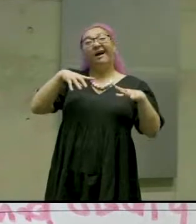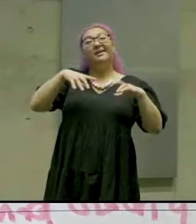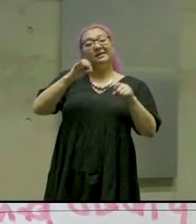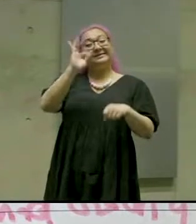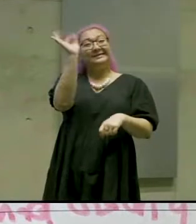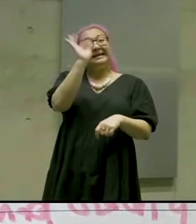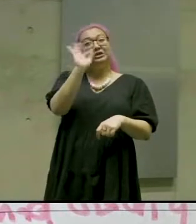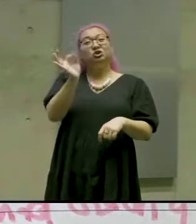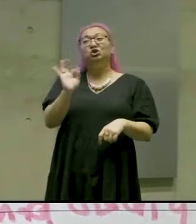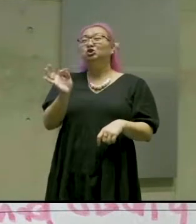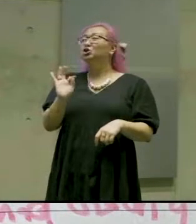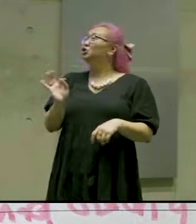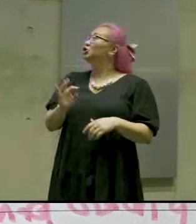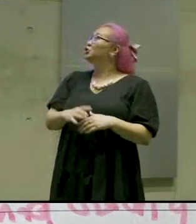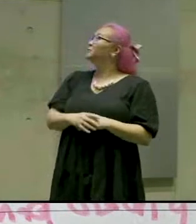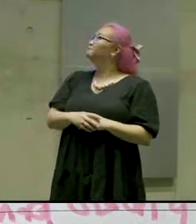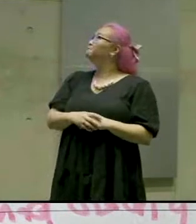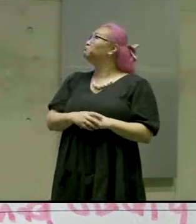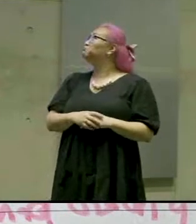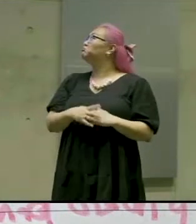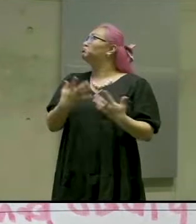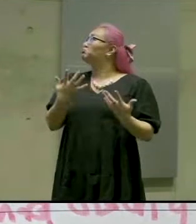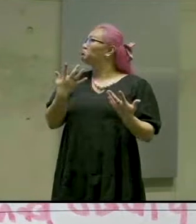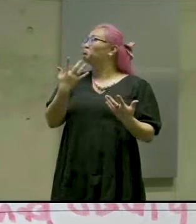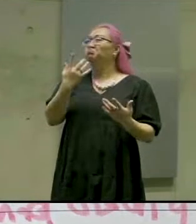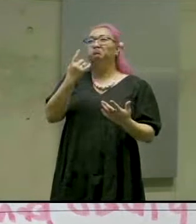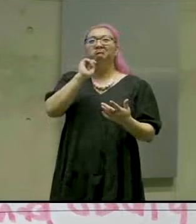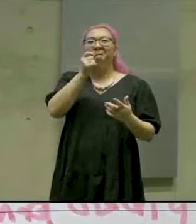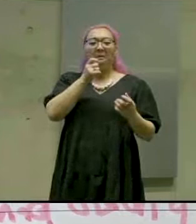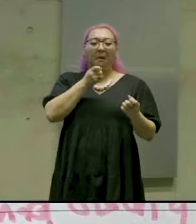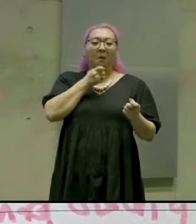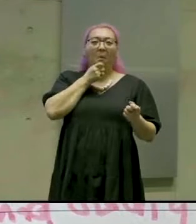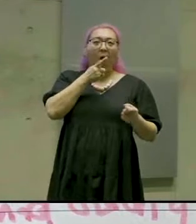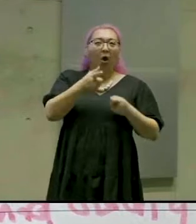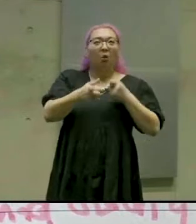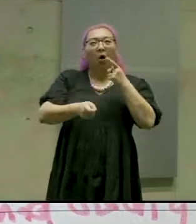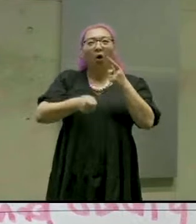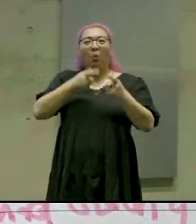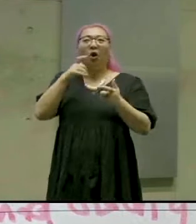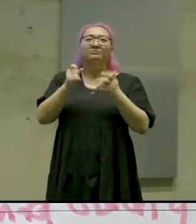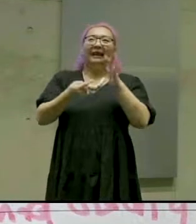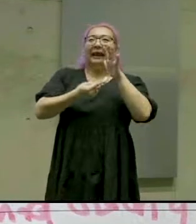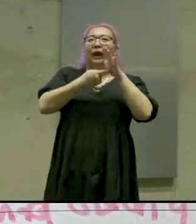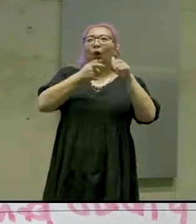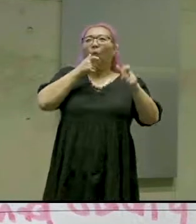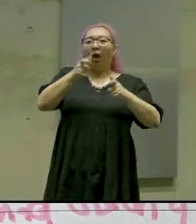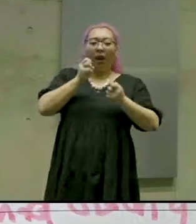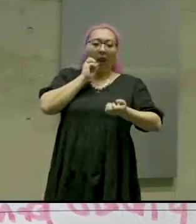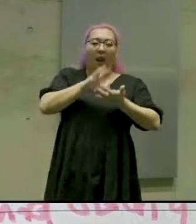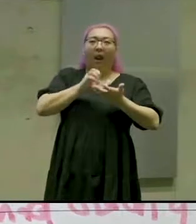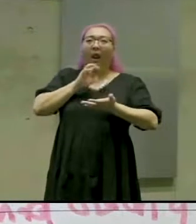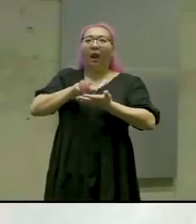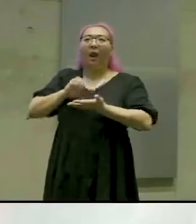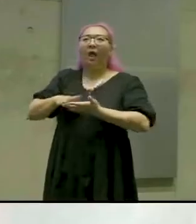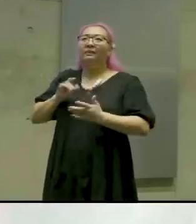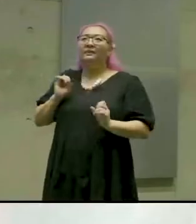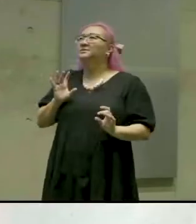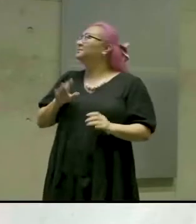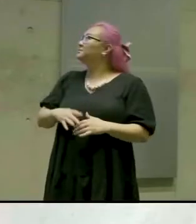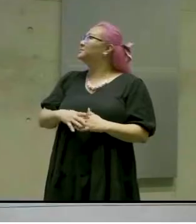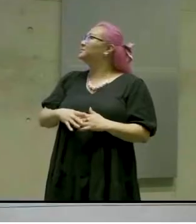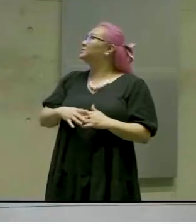and just writing words or keywords that I wanted to include in the